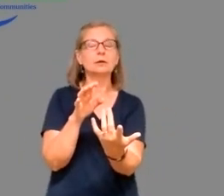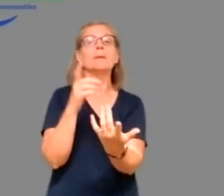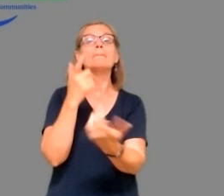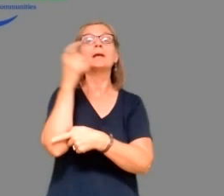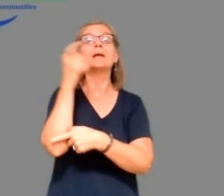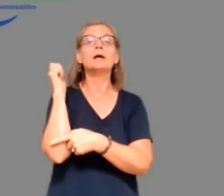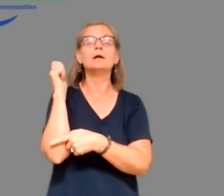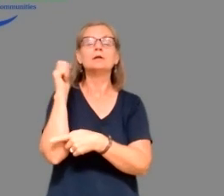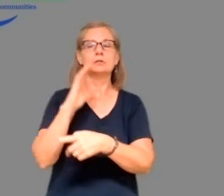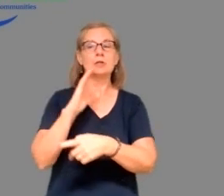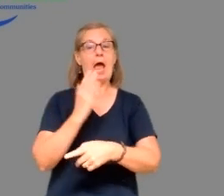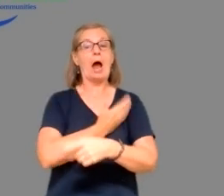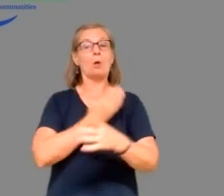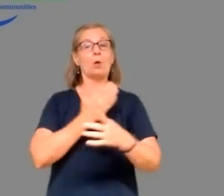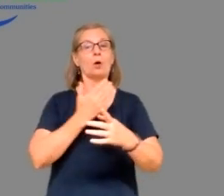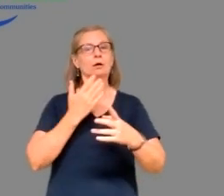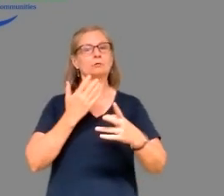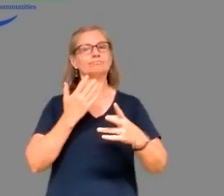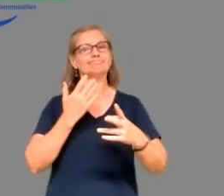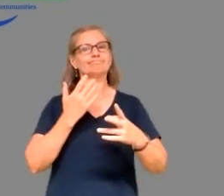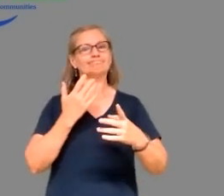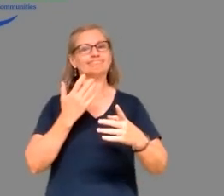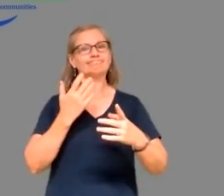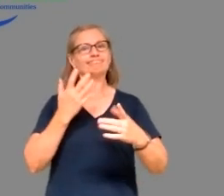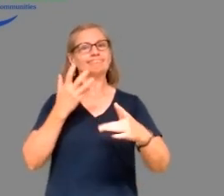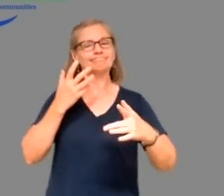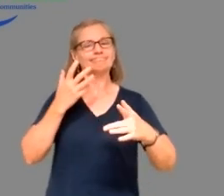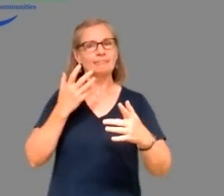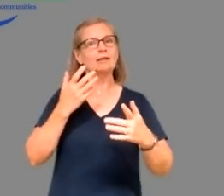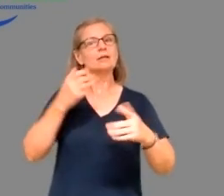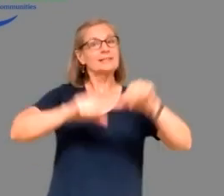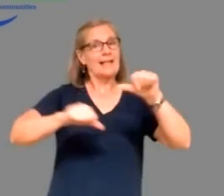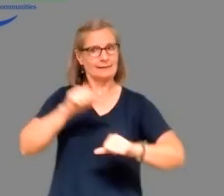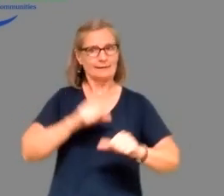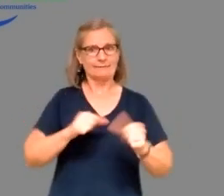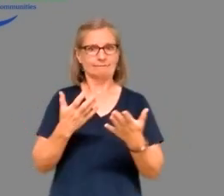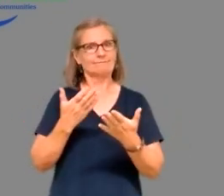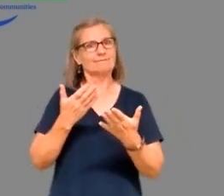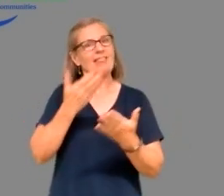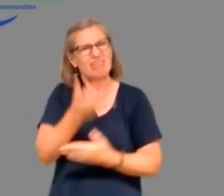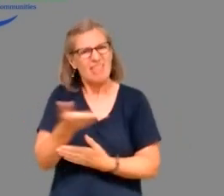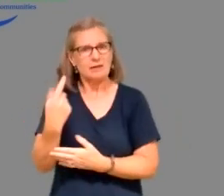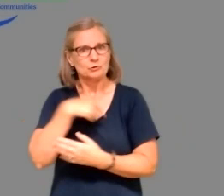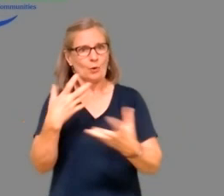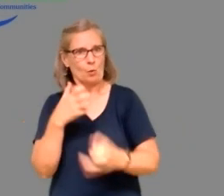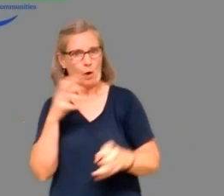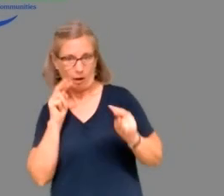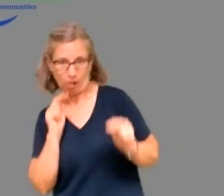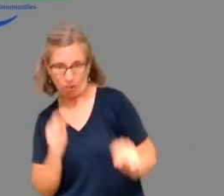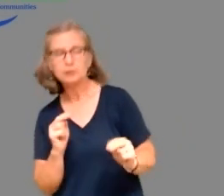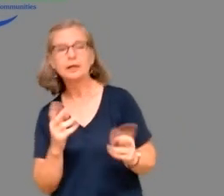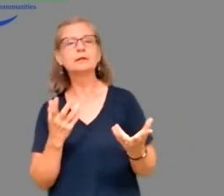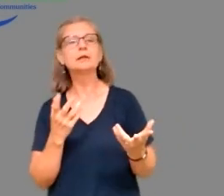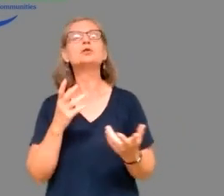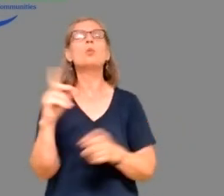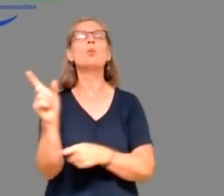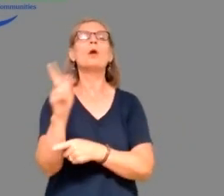observations that we want to be able to make is where the individual was exposed, right? Not where they currently live in the